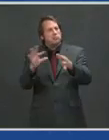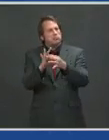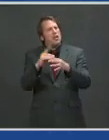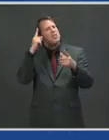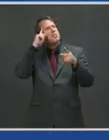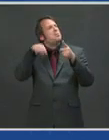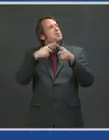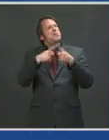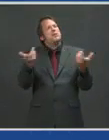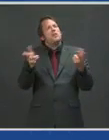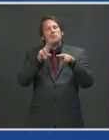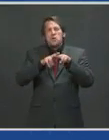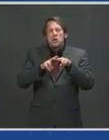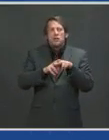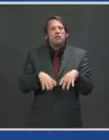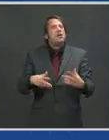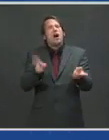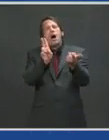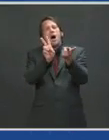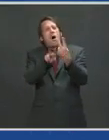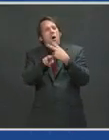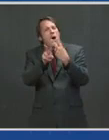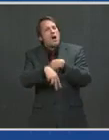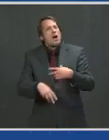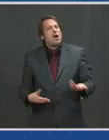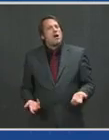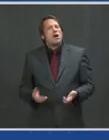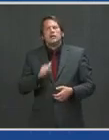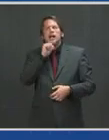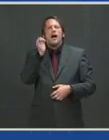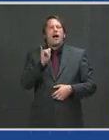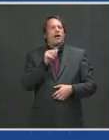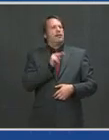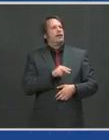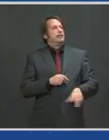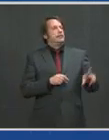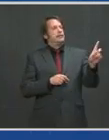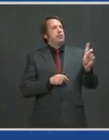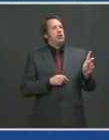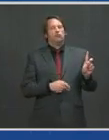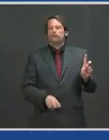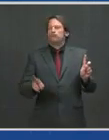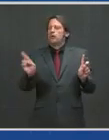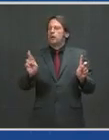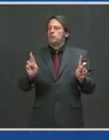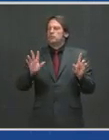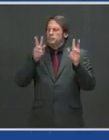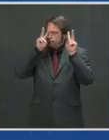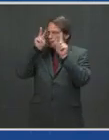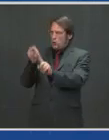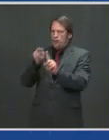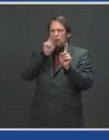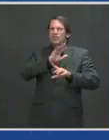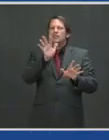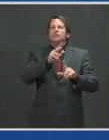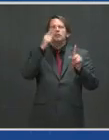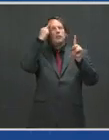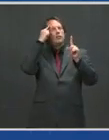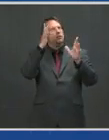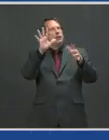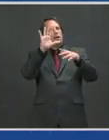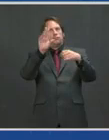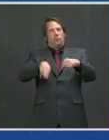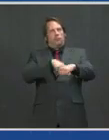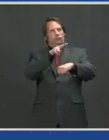space race. We're one nation, united and connected. As I said last